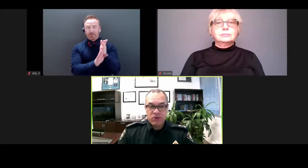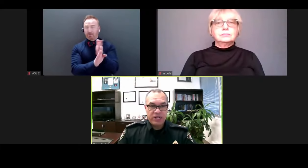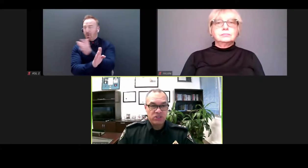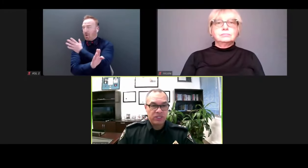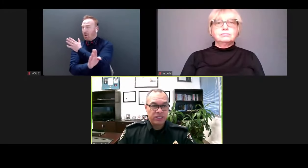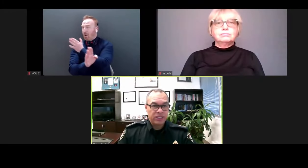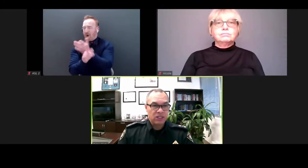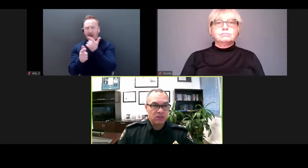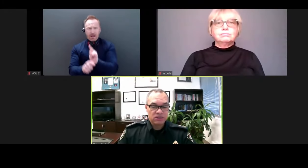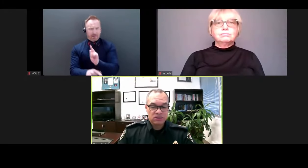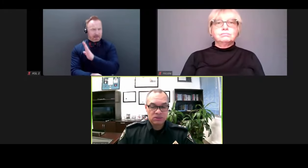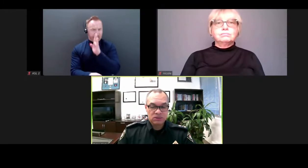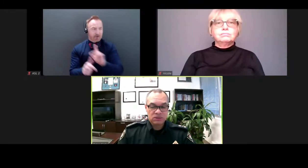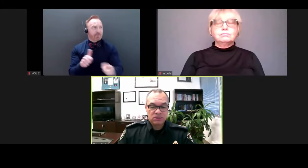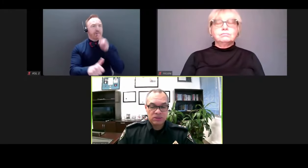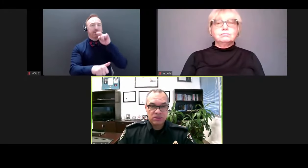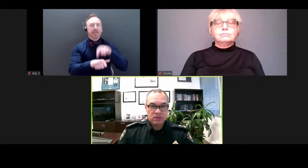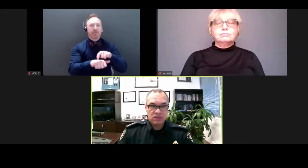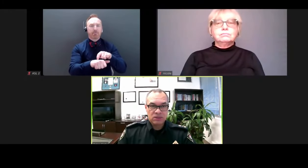The range of illegal,